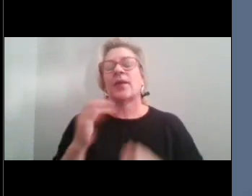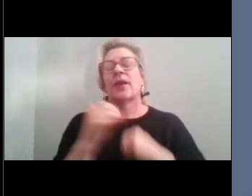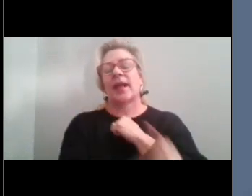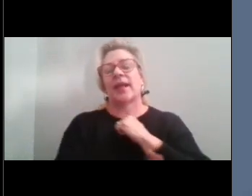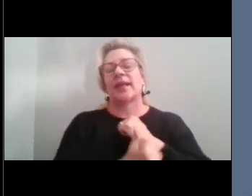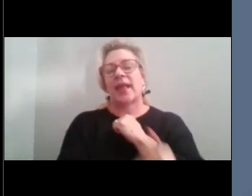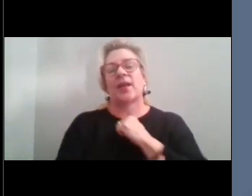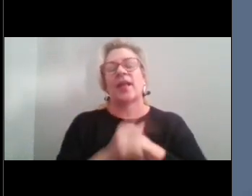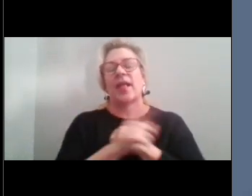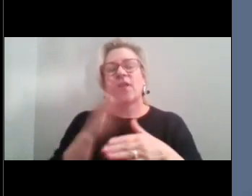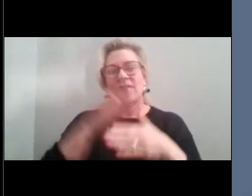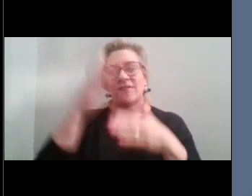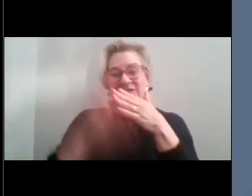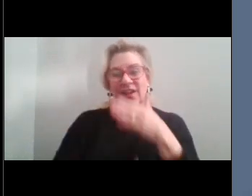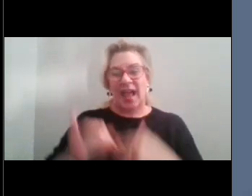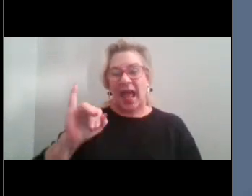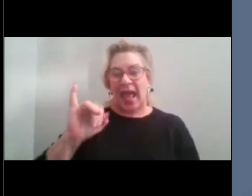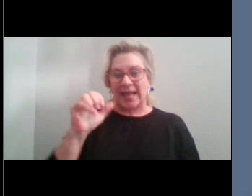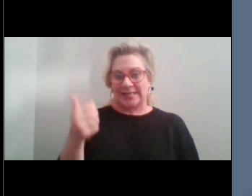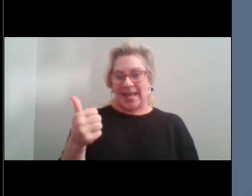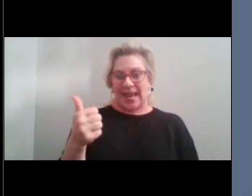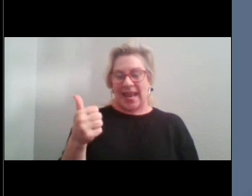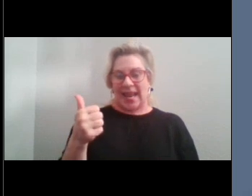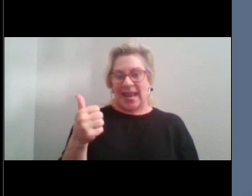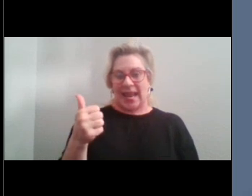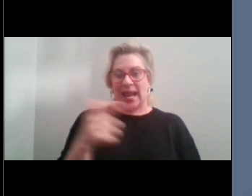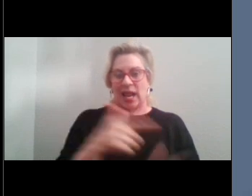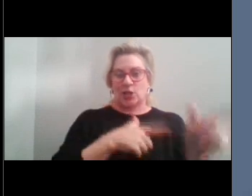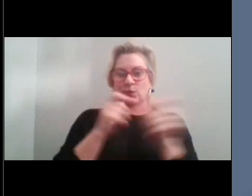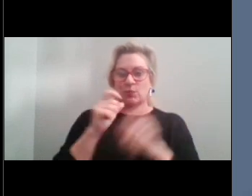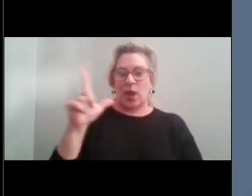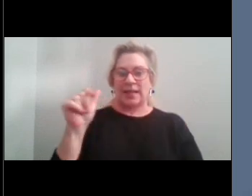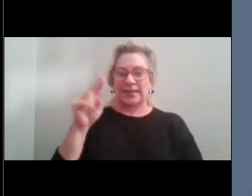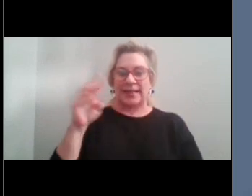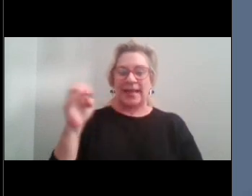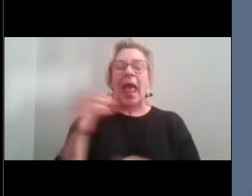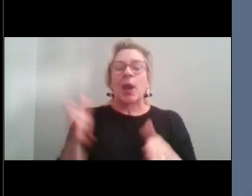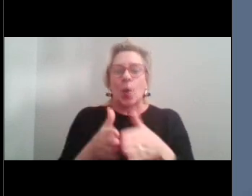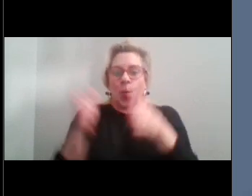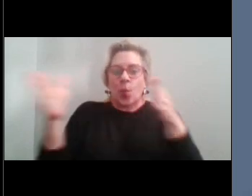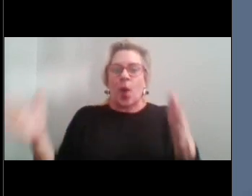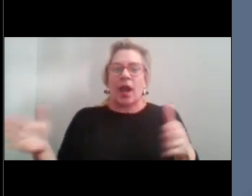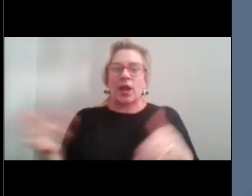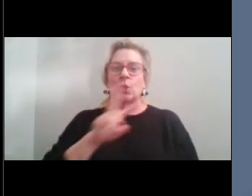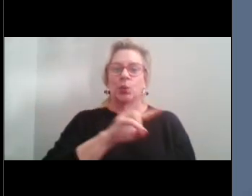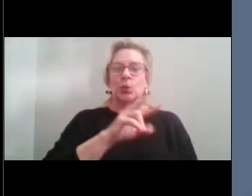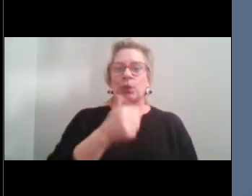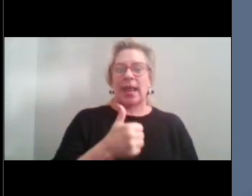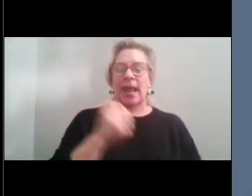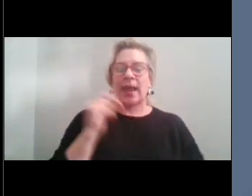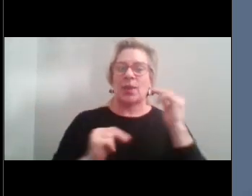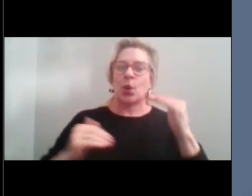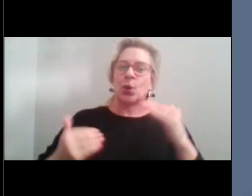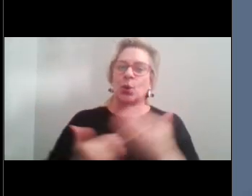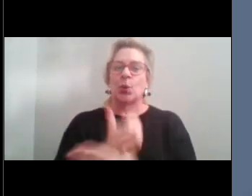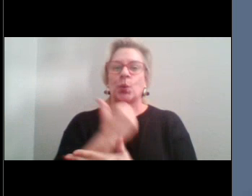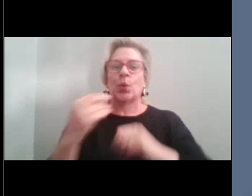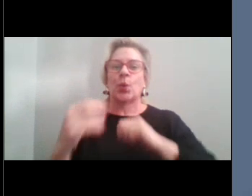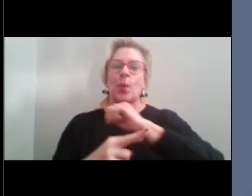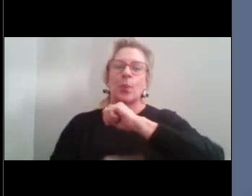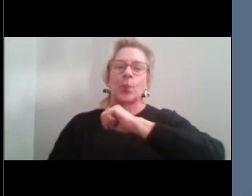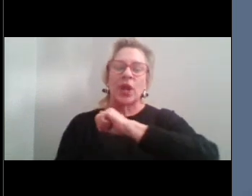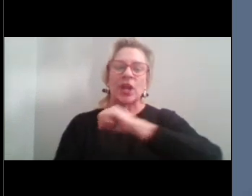is finishing the I-10 Express Lanes project and widening of State Route 210, constructing new bridges in San